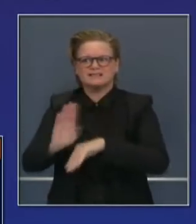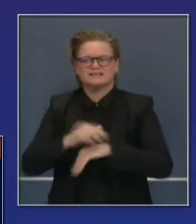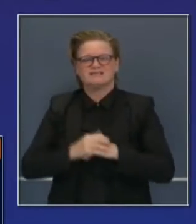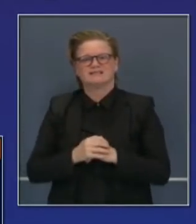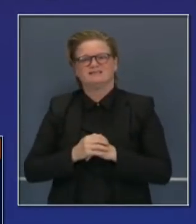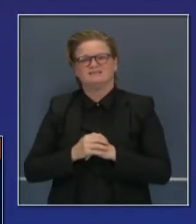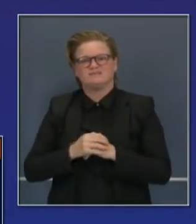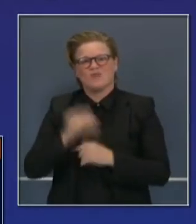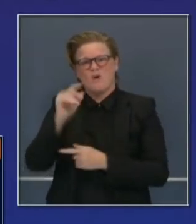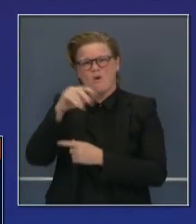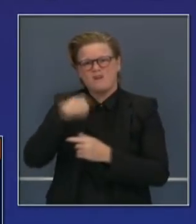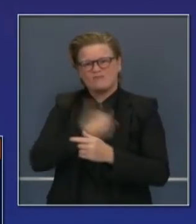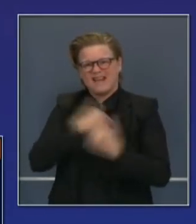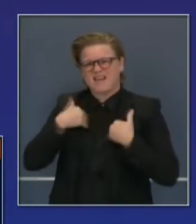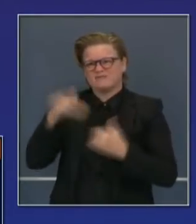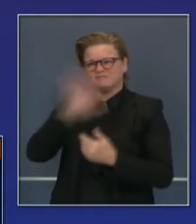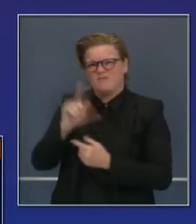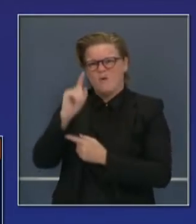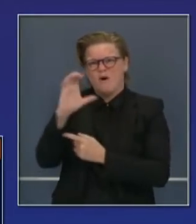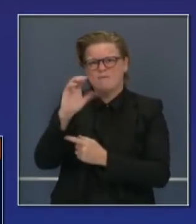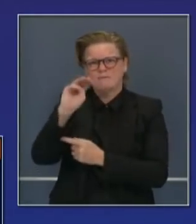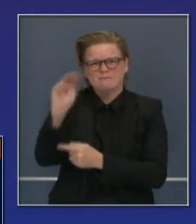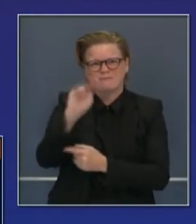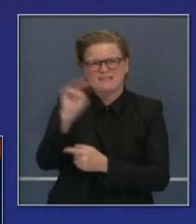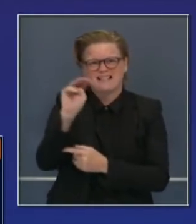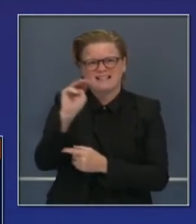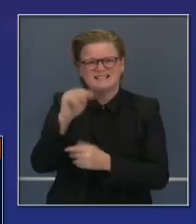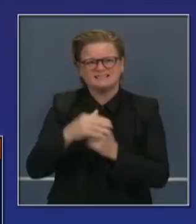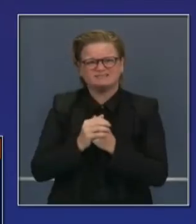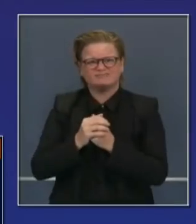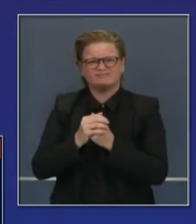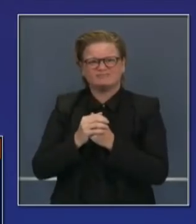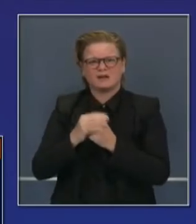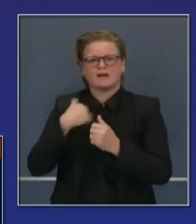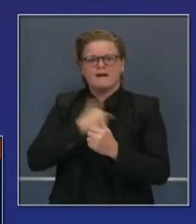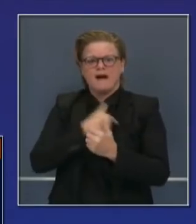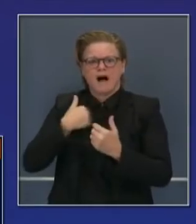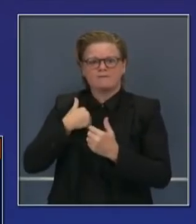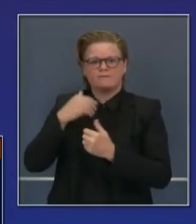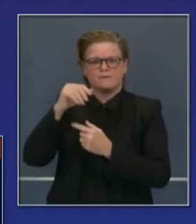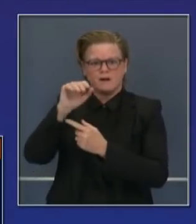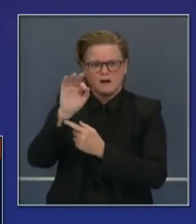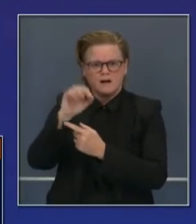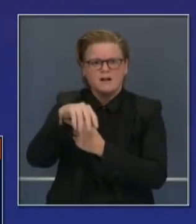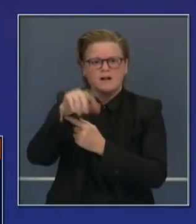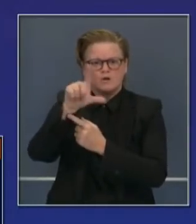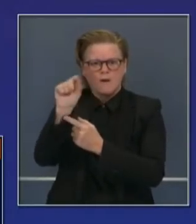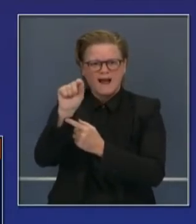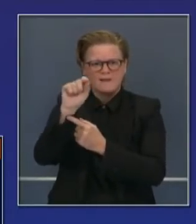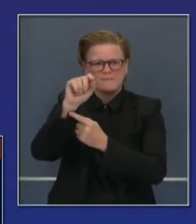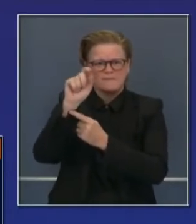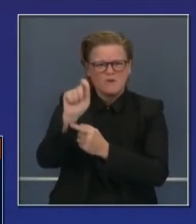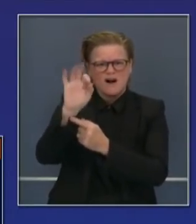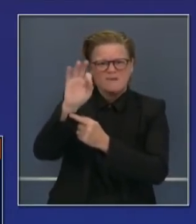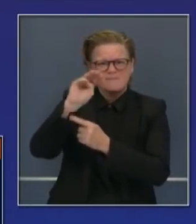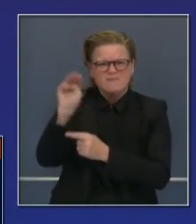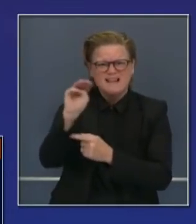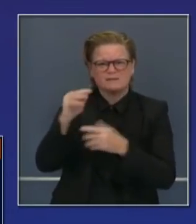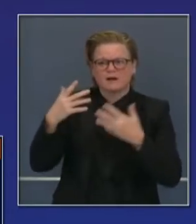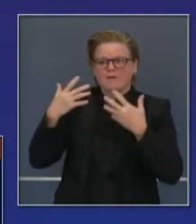will encourage folks to take advantage of this for one reason alone, that it's $100 million in just in the